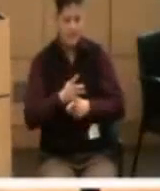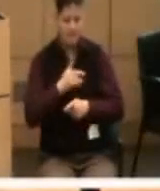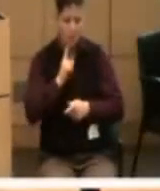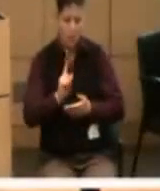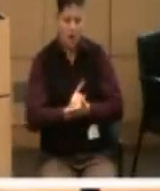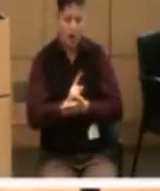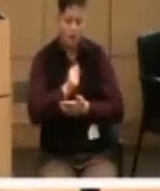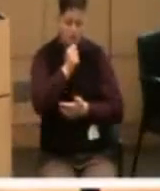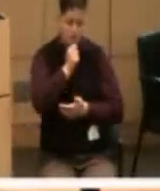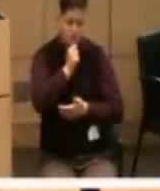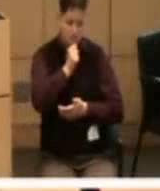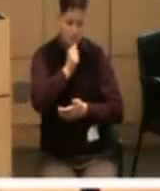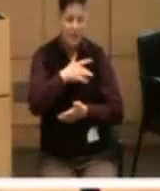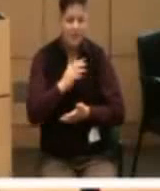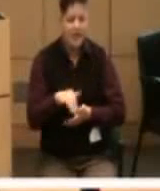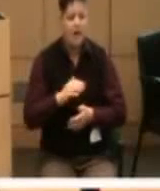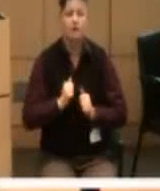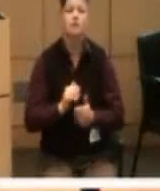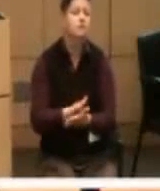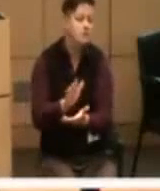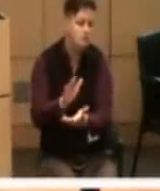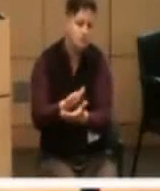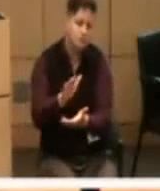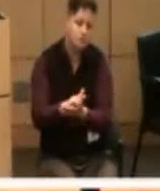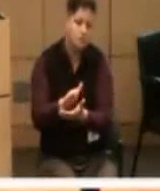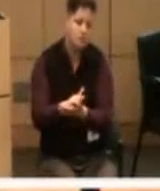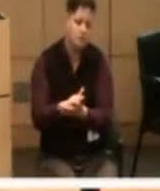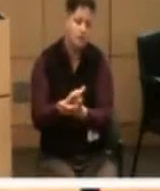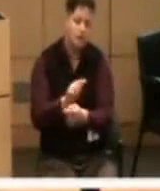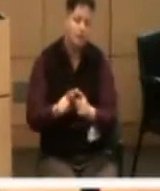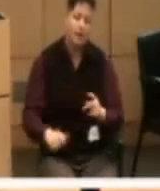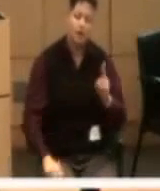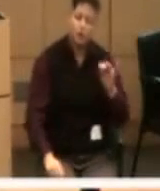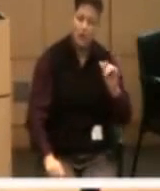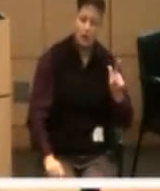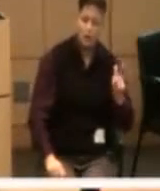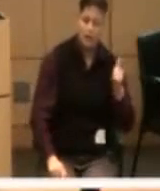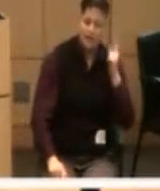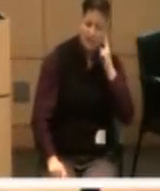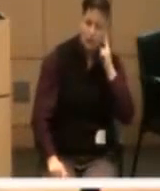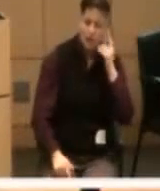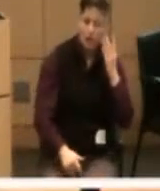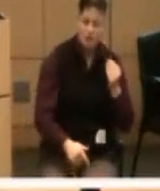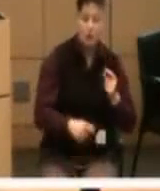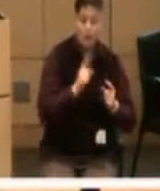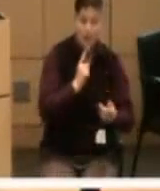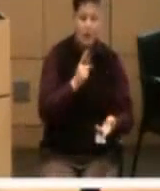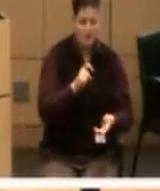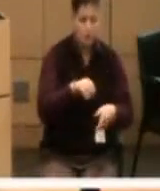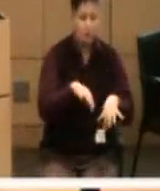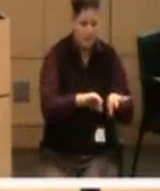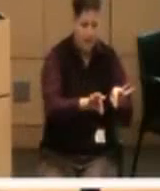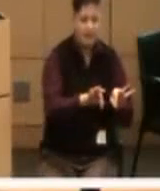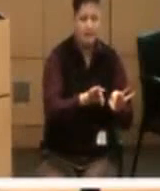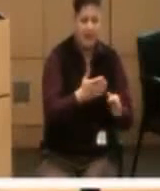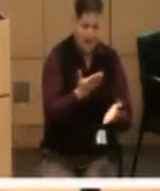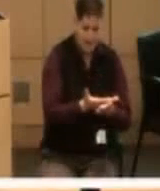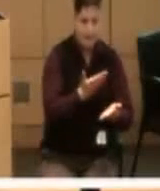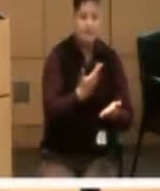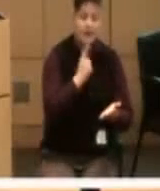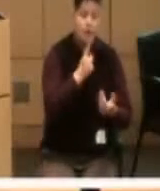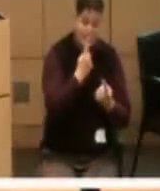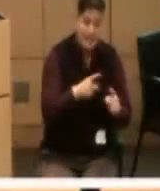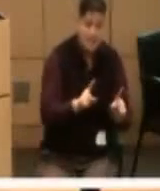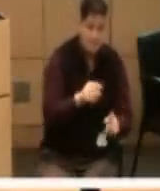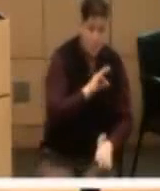think part of the issue too with children with unilateral hearing loss is providing the evidence that it matters. And we just don't have the studies yet. So, you